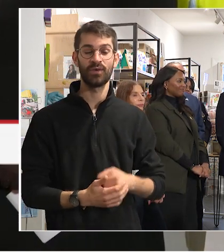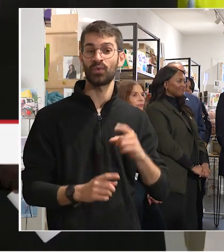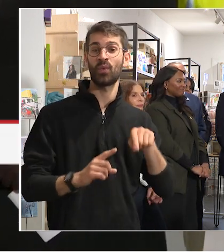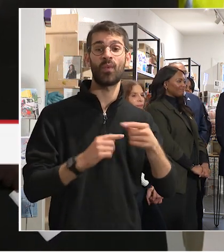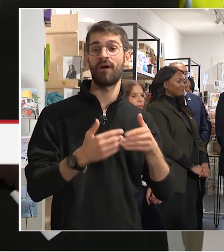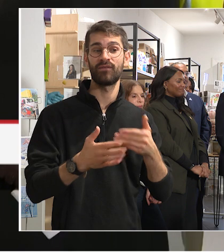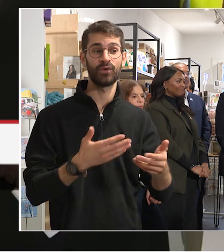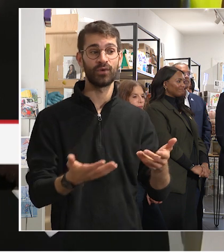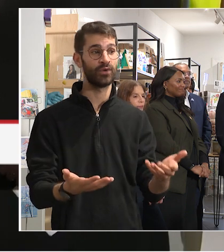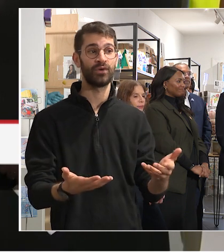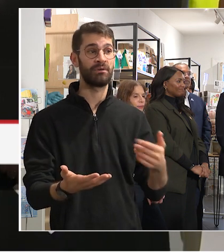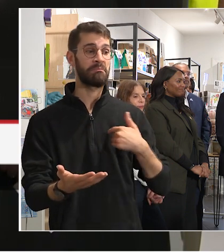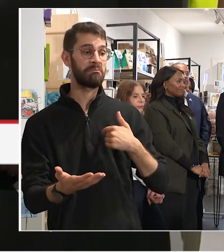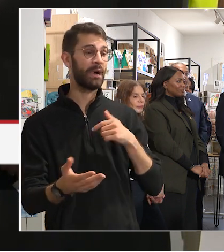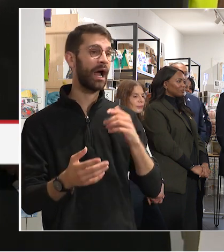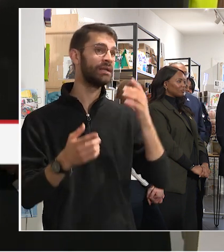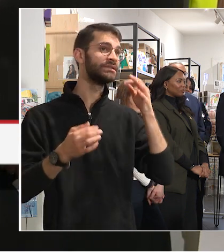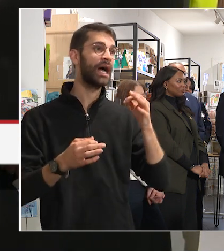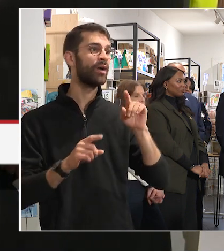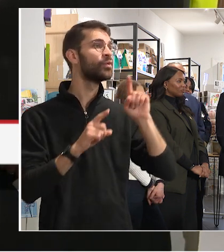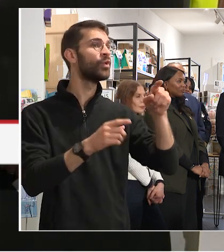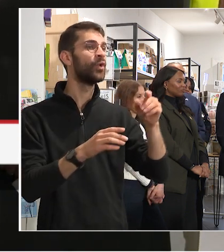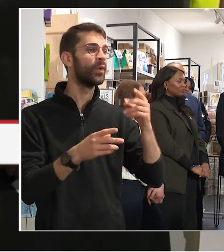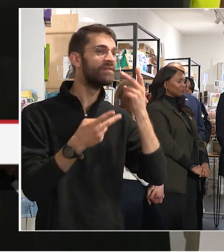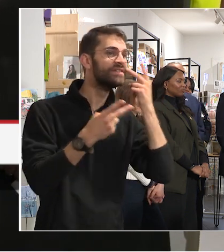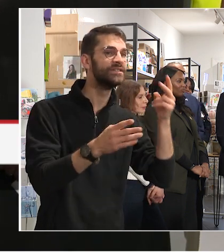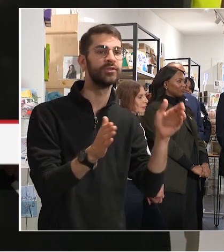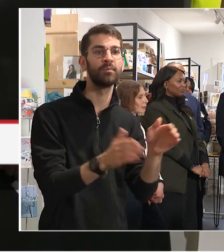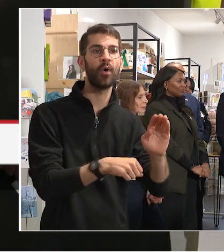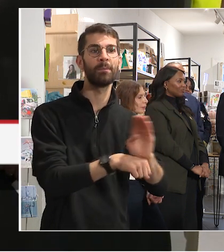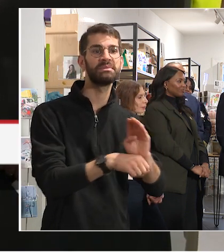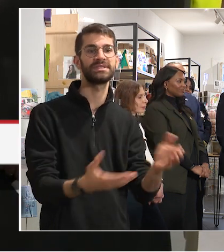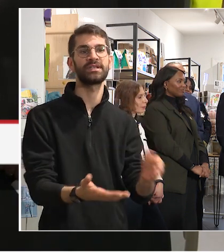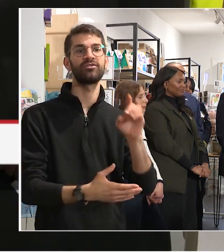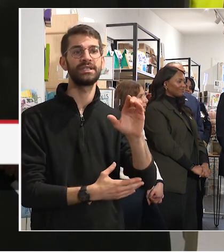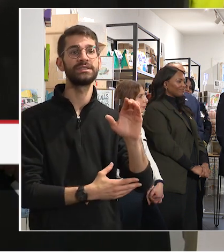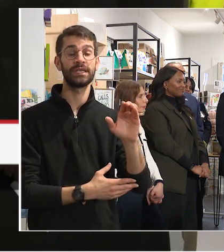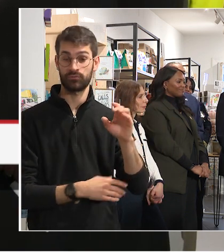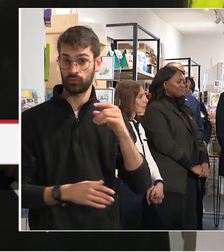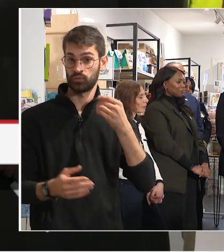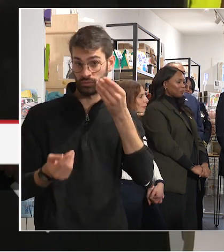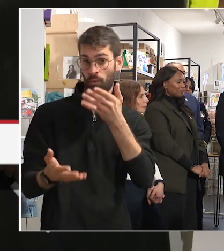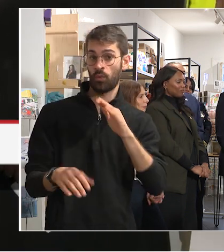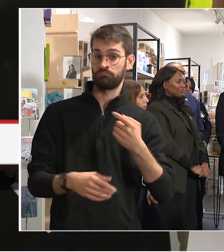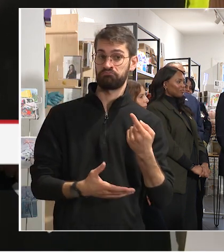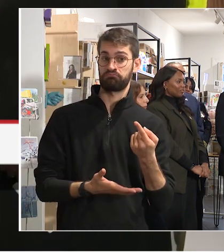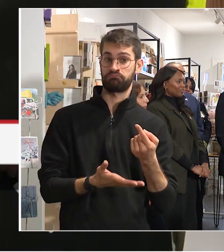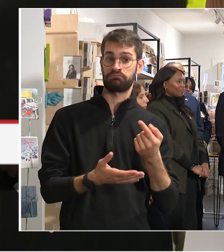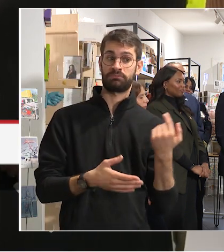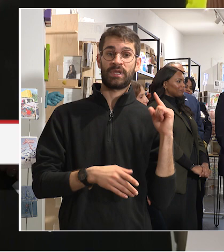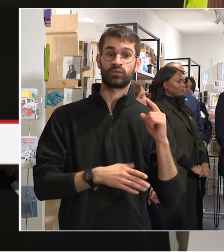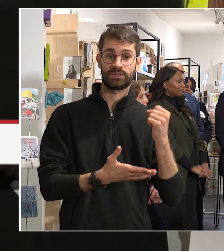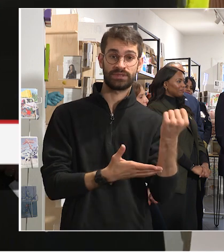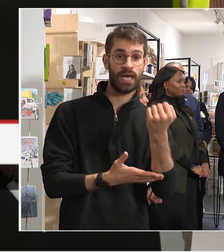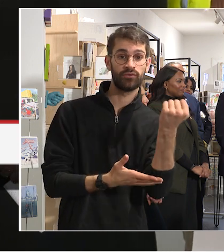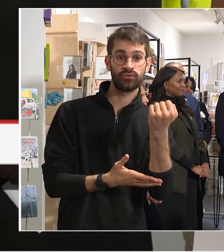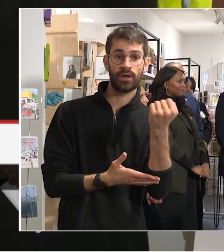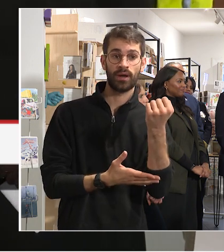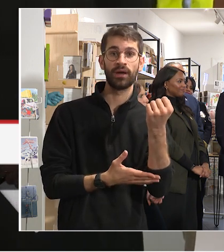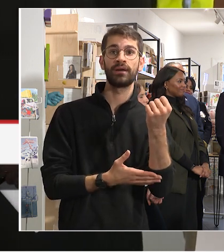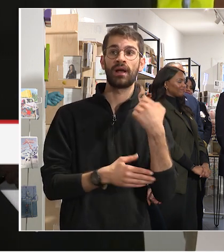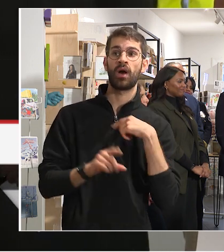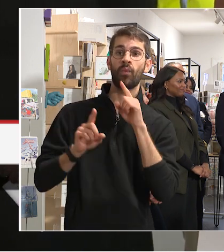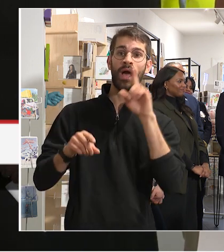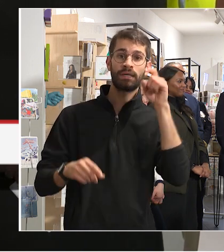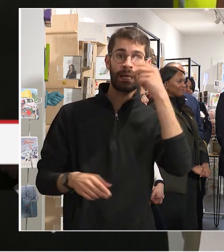whenever I'm going to visit DC small businesses. I was on Saturday. I'll give you an example. We were on Capitol Hill.